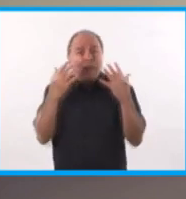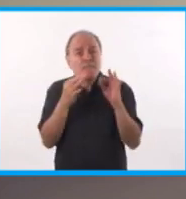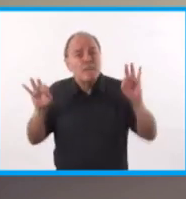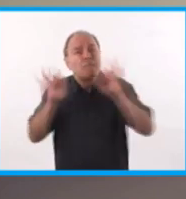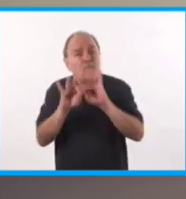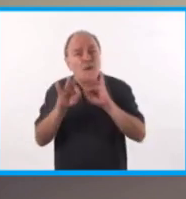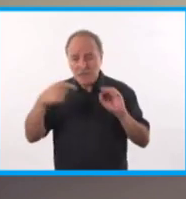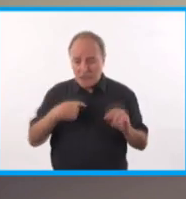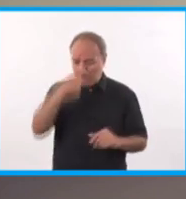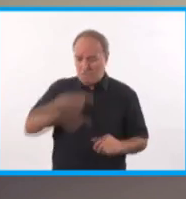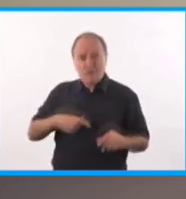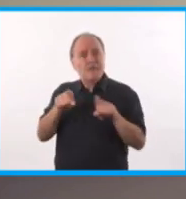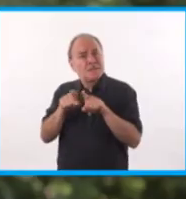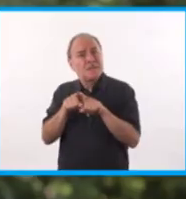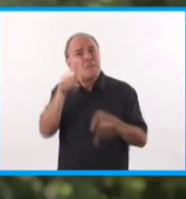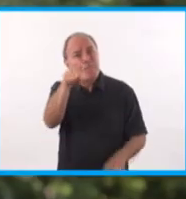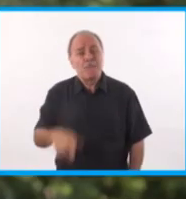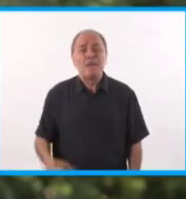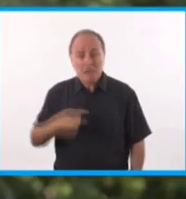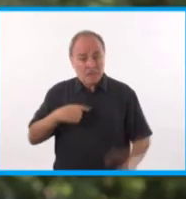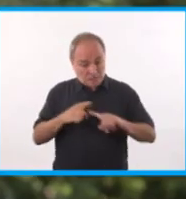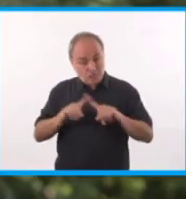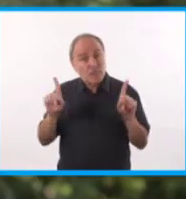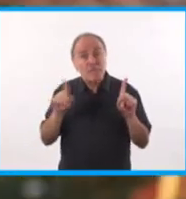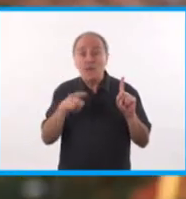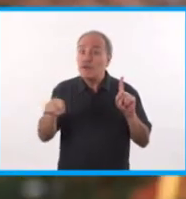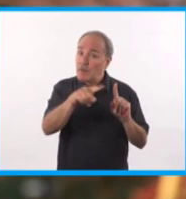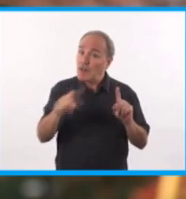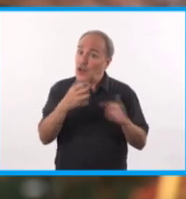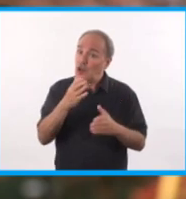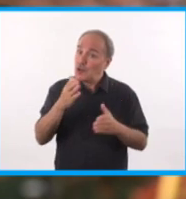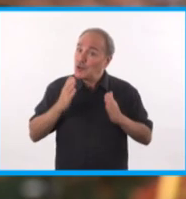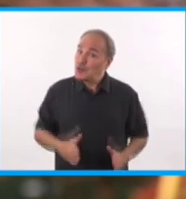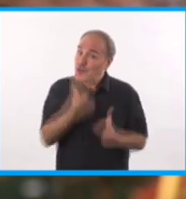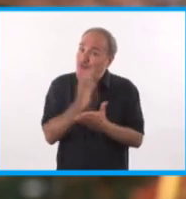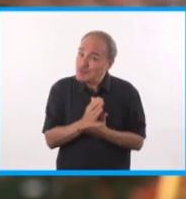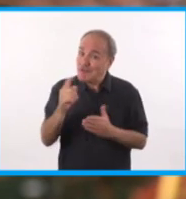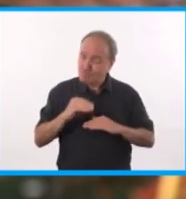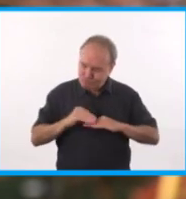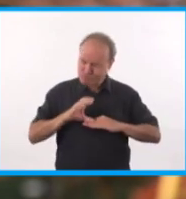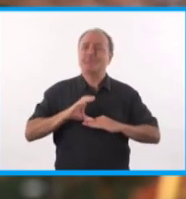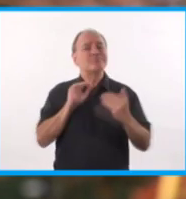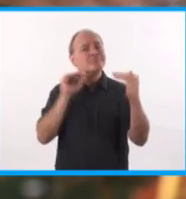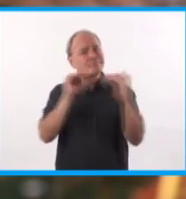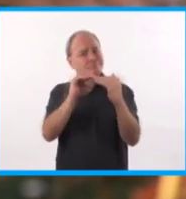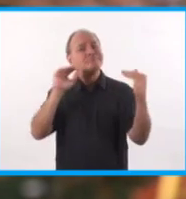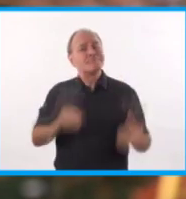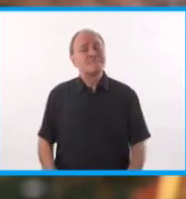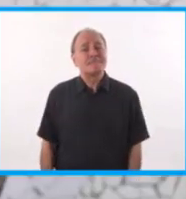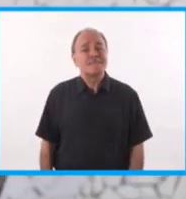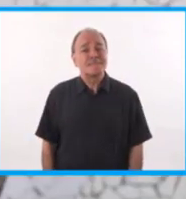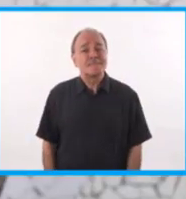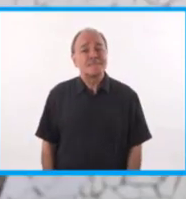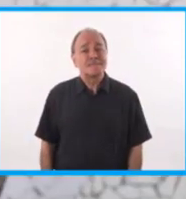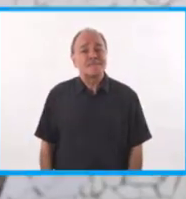I exist as I am. I am a person just like you. I deserve to be respected and have my diversity valued.